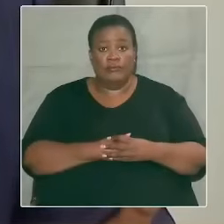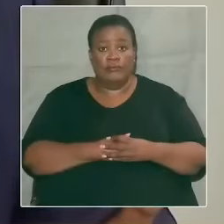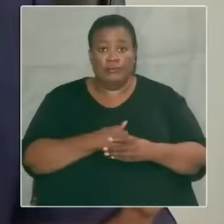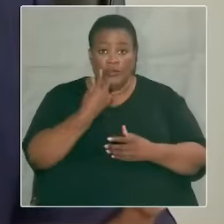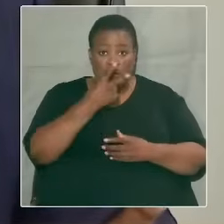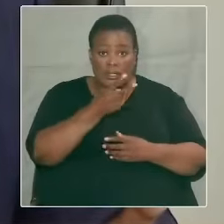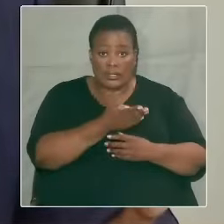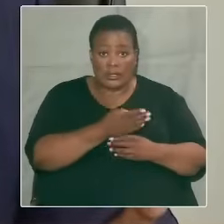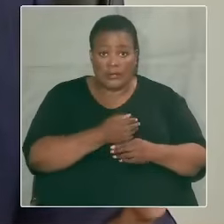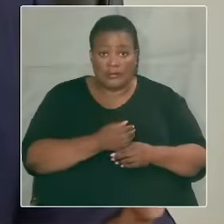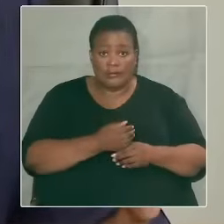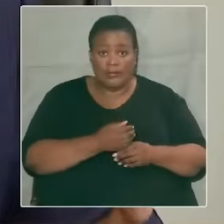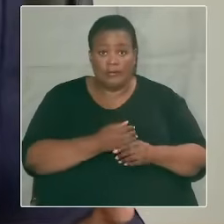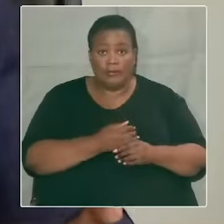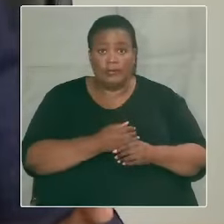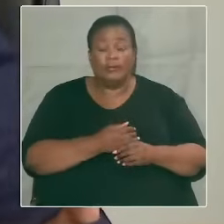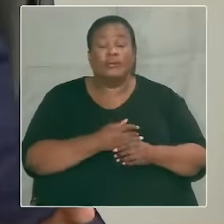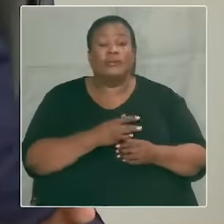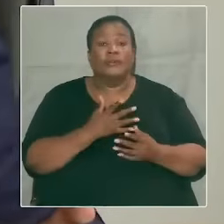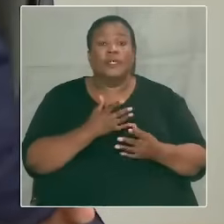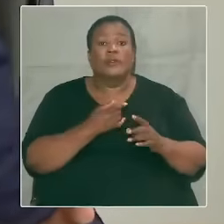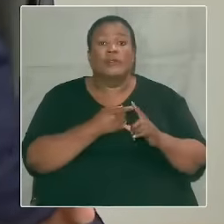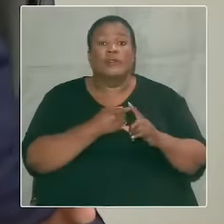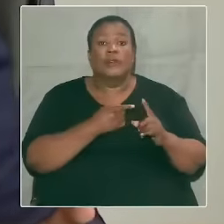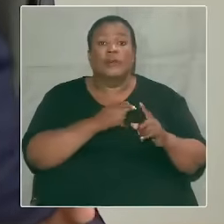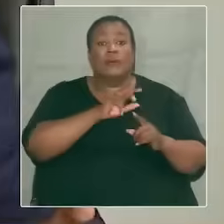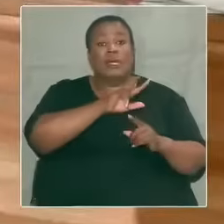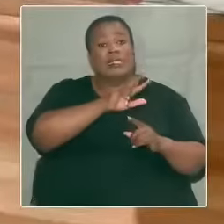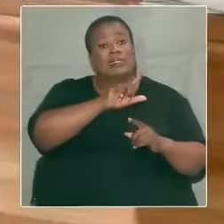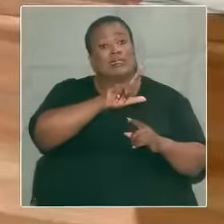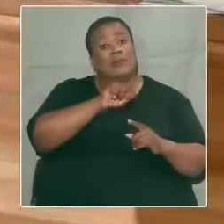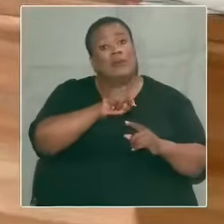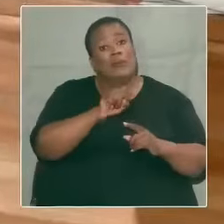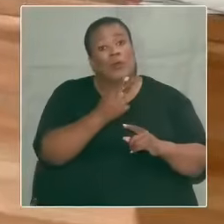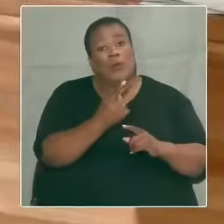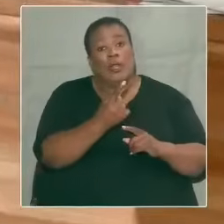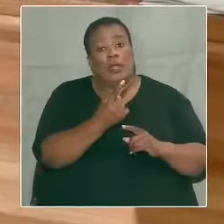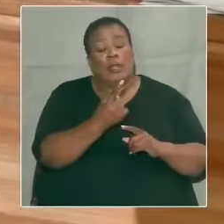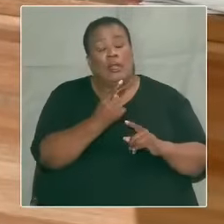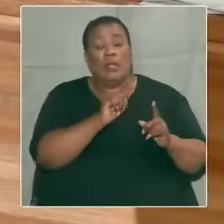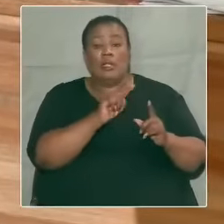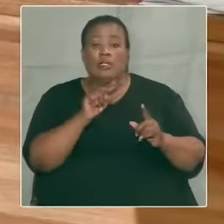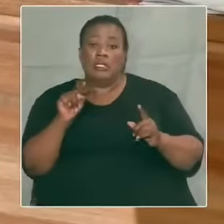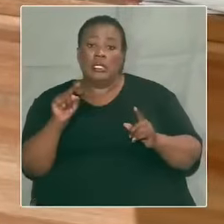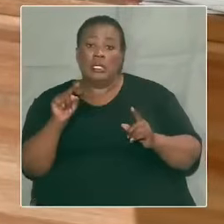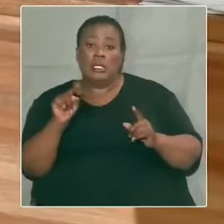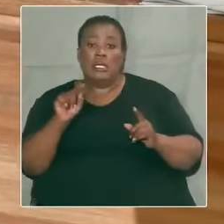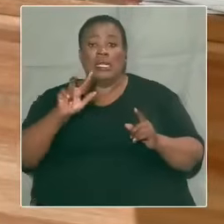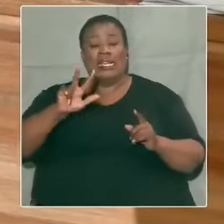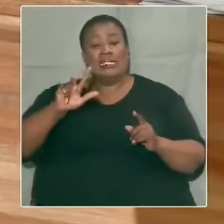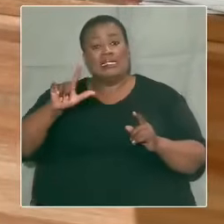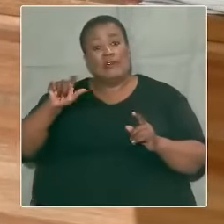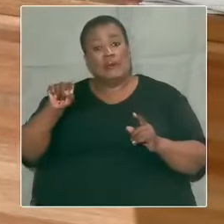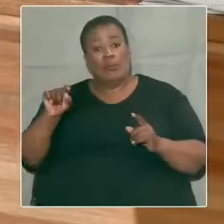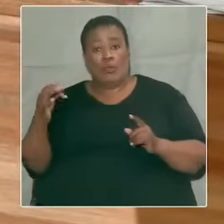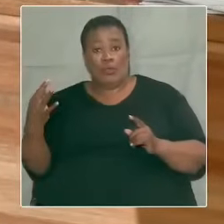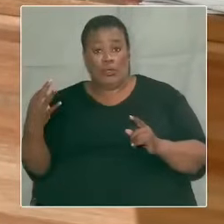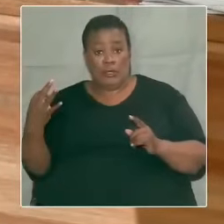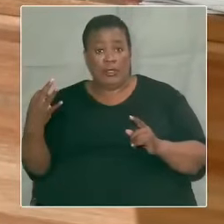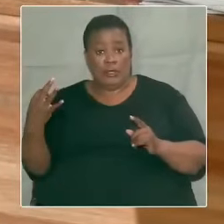You see that? Yes. From 87.1 until 87.3.